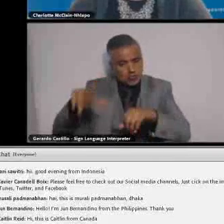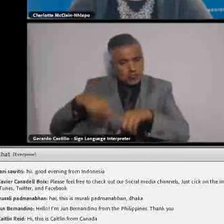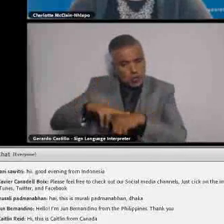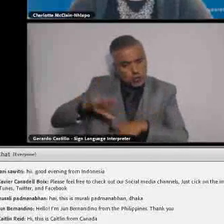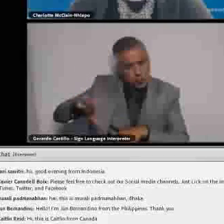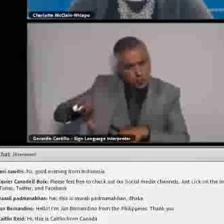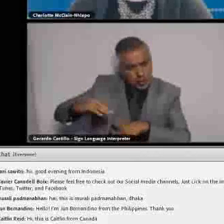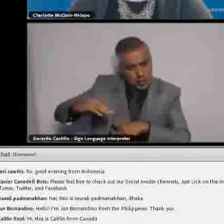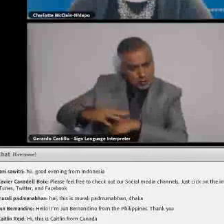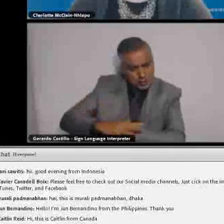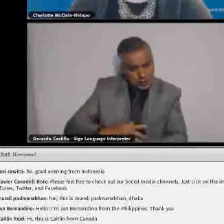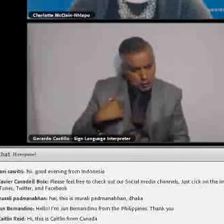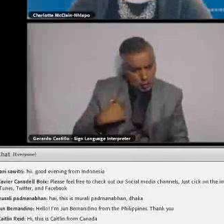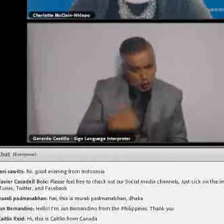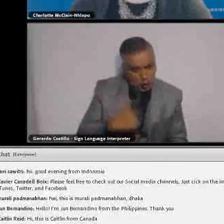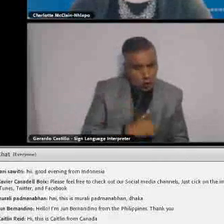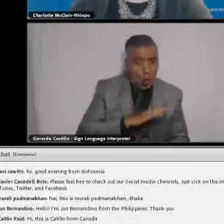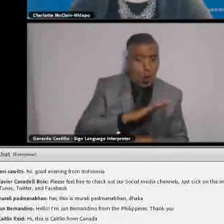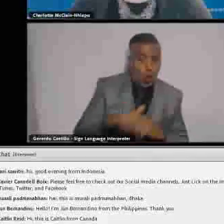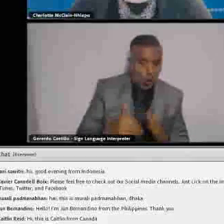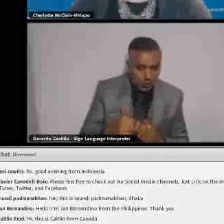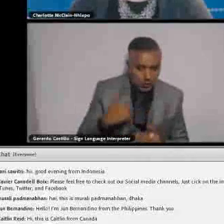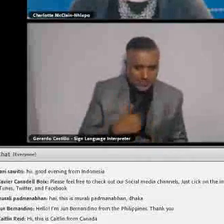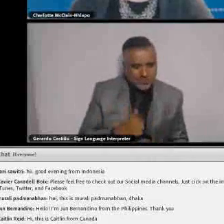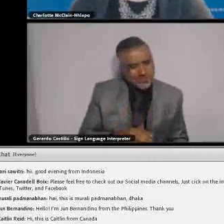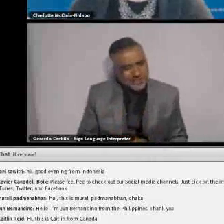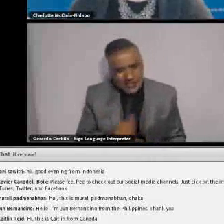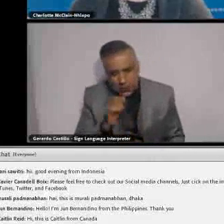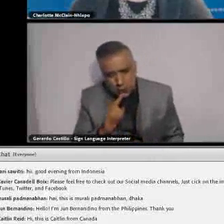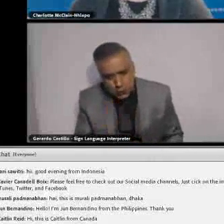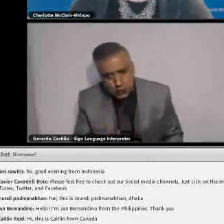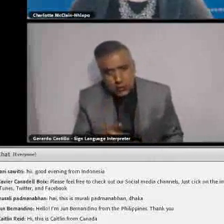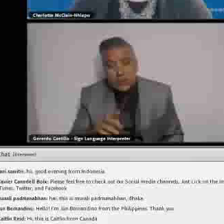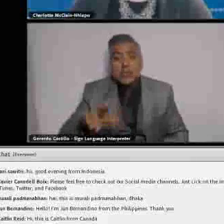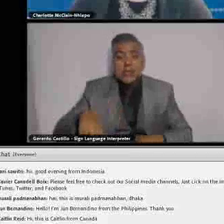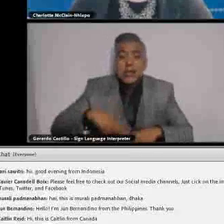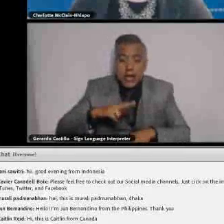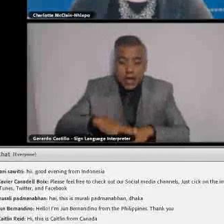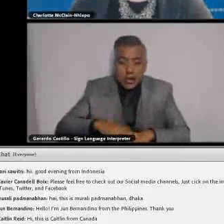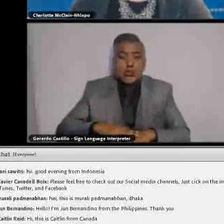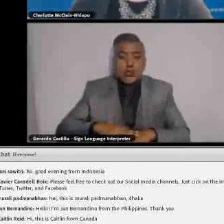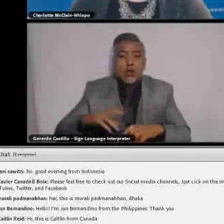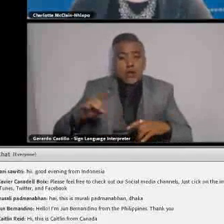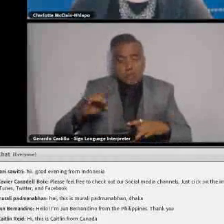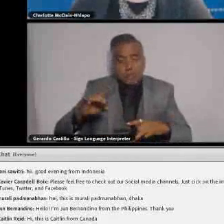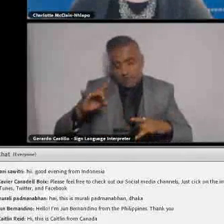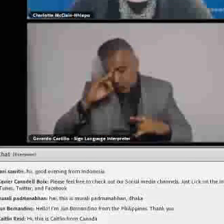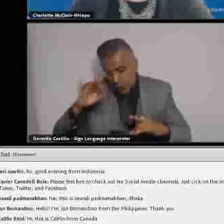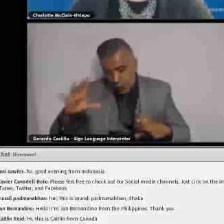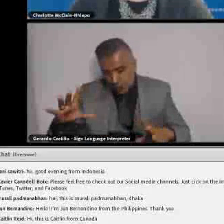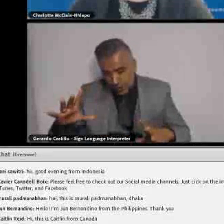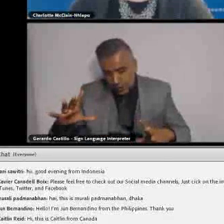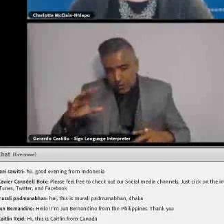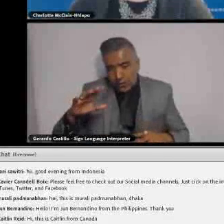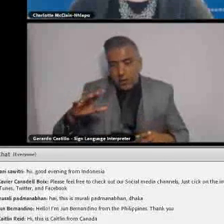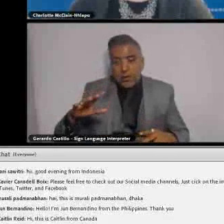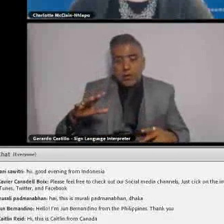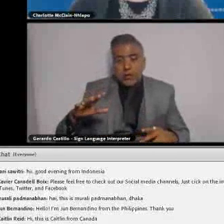affect all of us, and that is simply not true. The natural hazard event, the natural phenomena itself, may